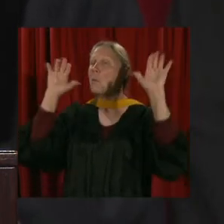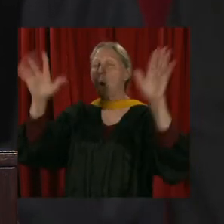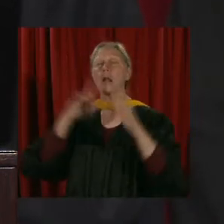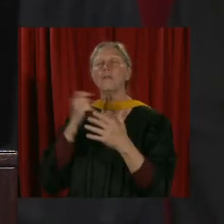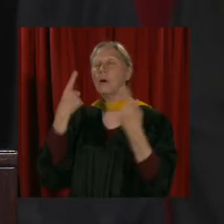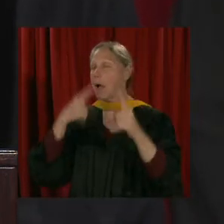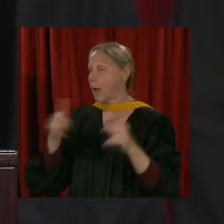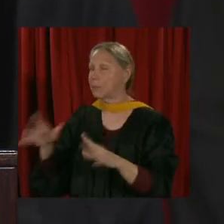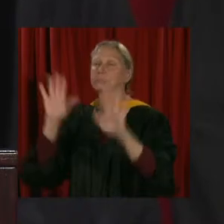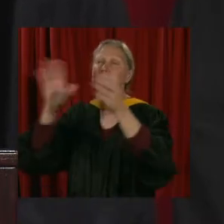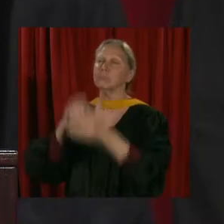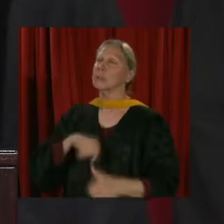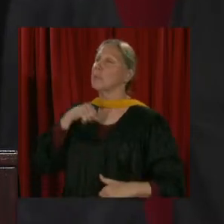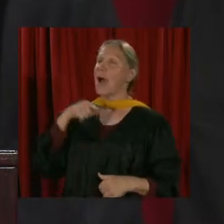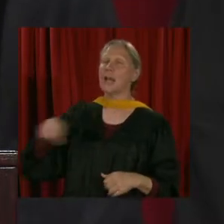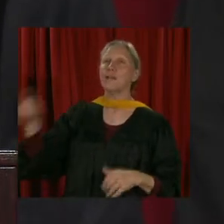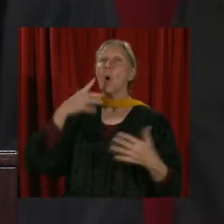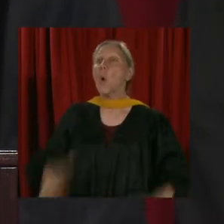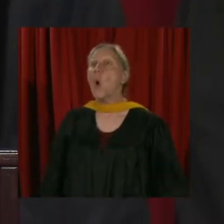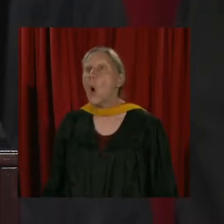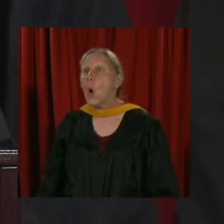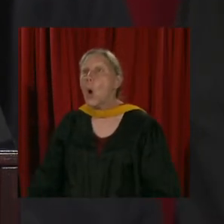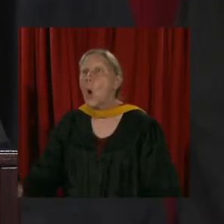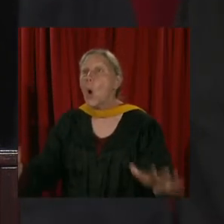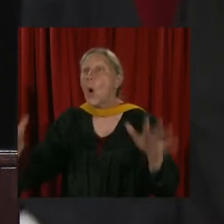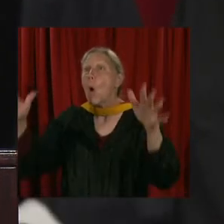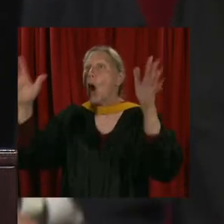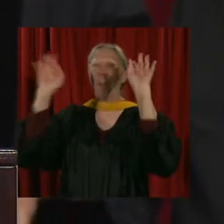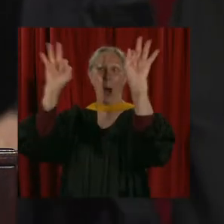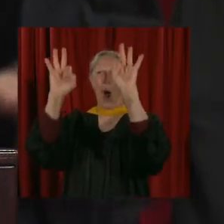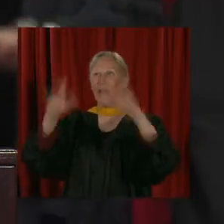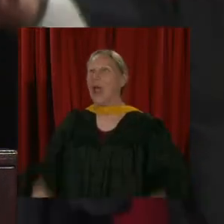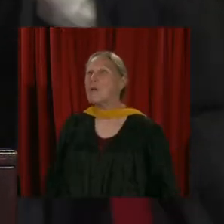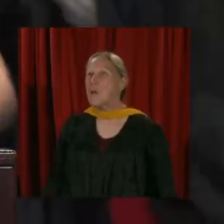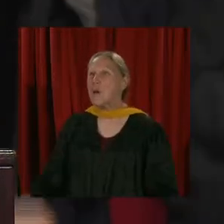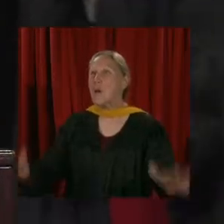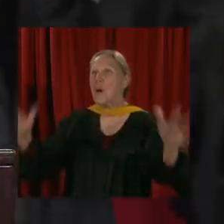odds. We're very, very proud of you. Perfect time to call the Hogs.